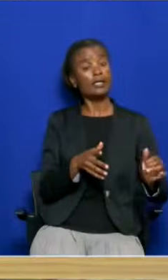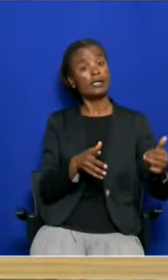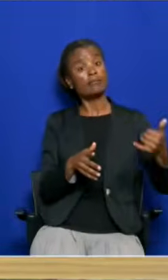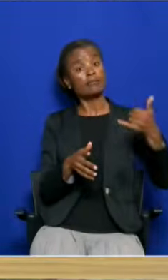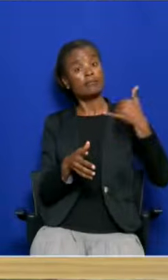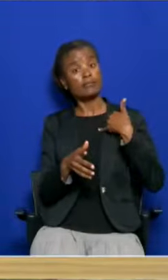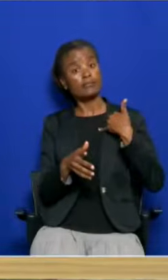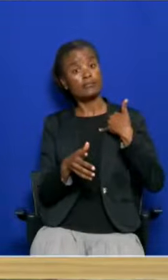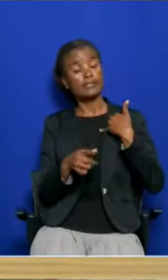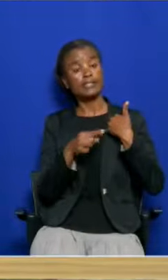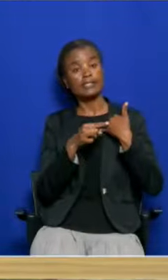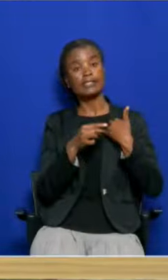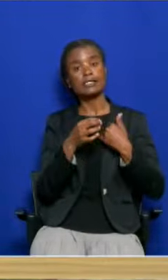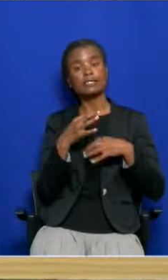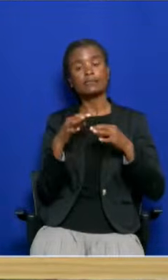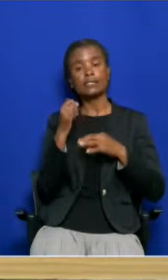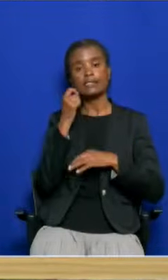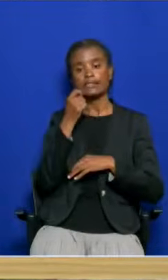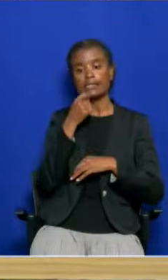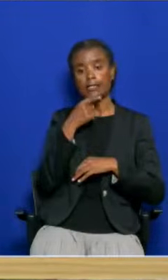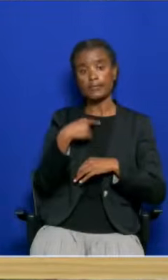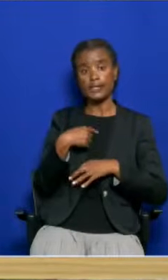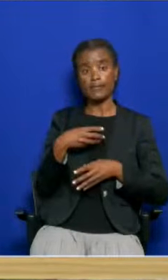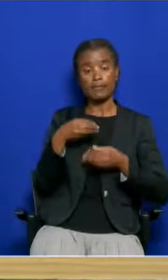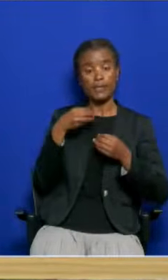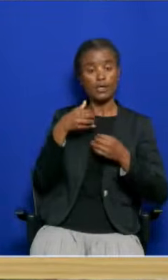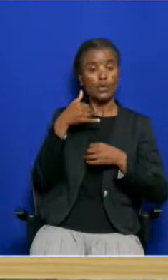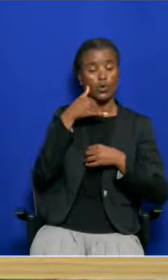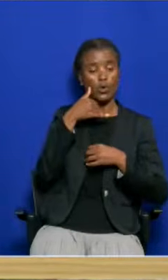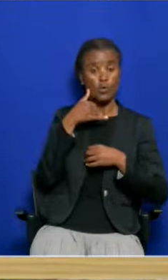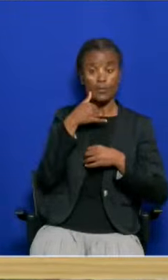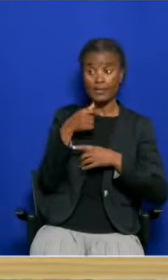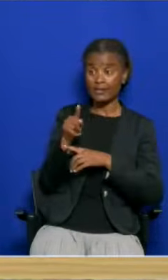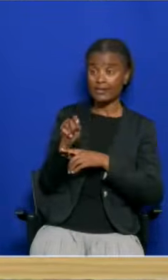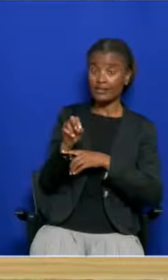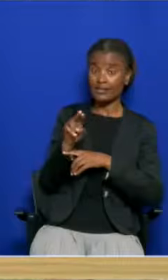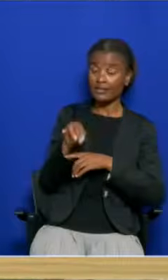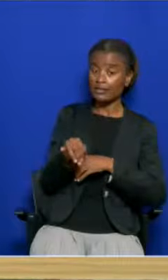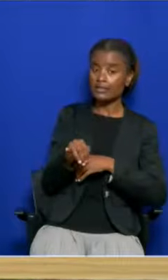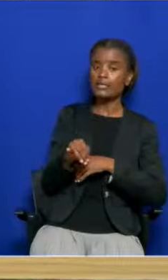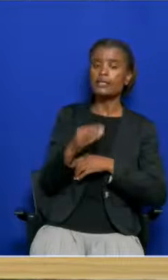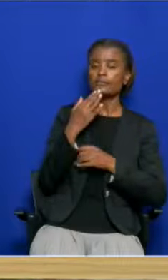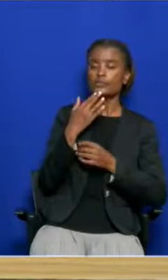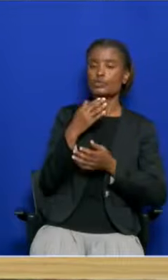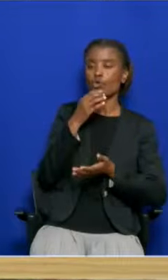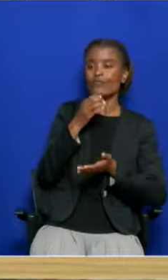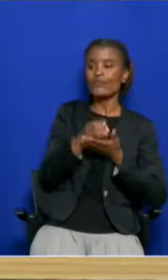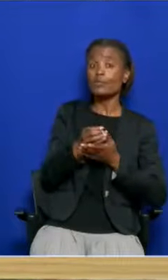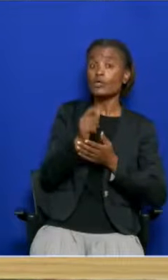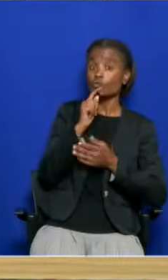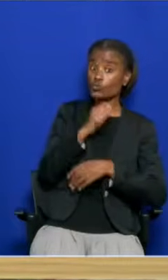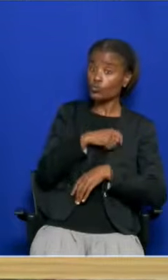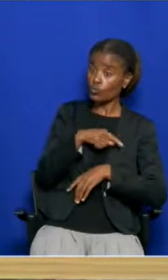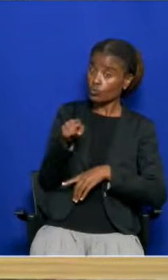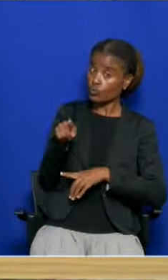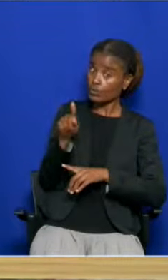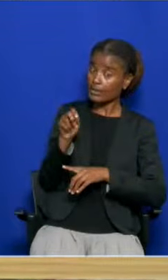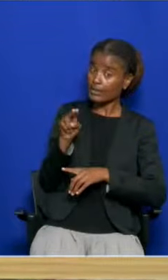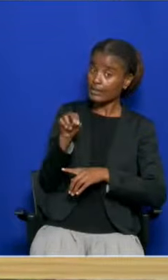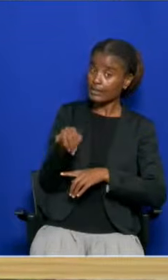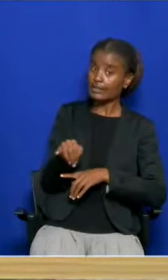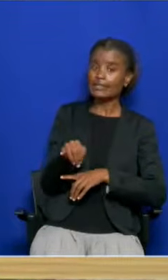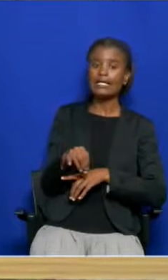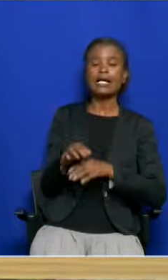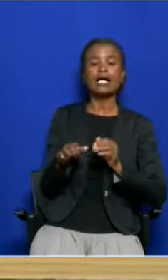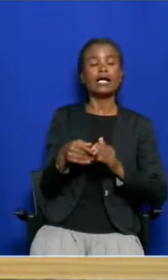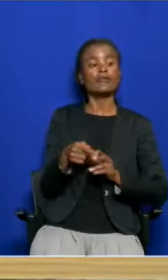call now that it is Dane. Can you confirm that indeed it is him? That is when Mr. Mkhwanazi sent me